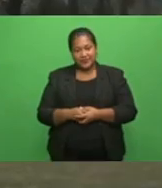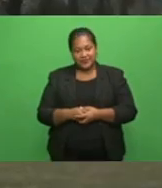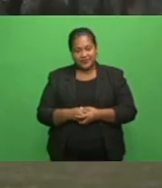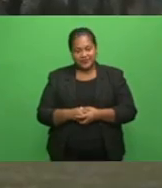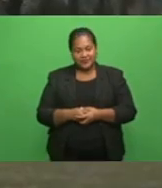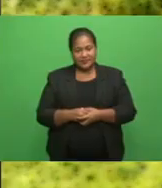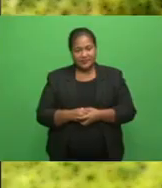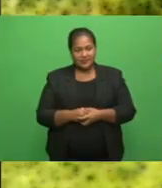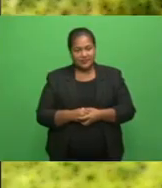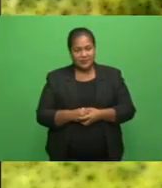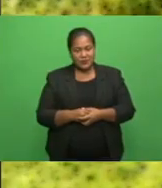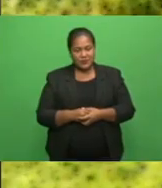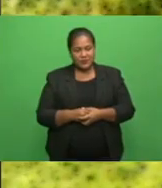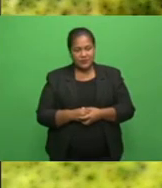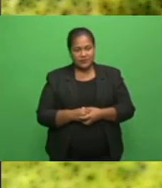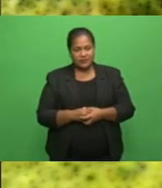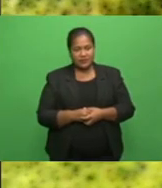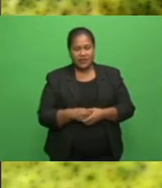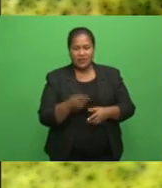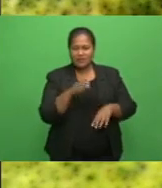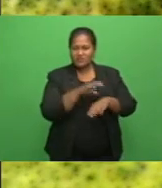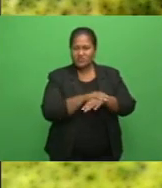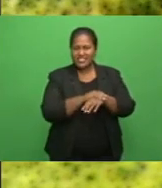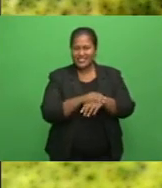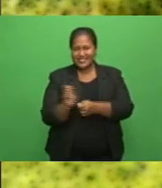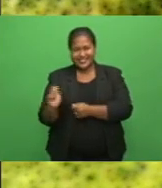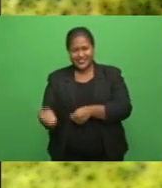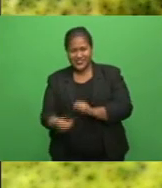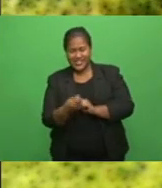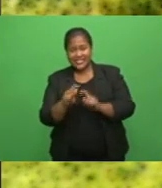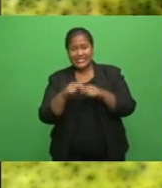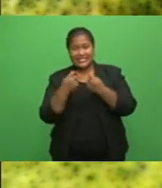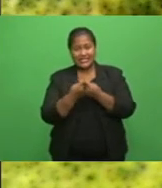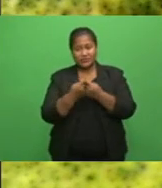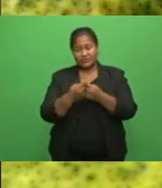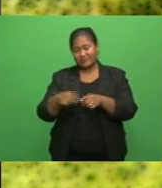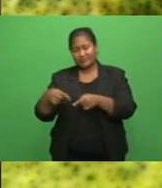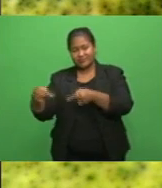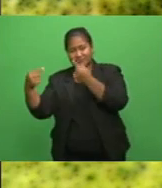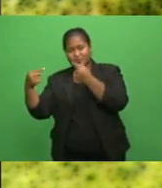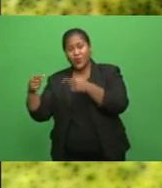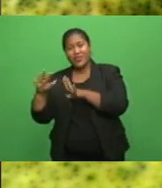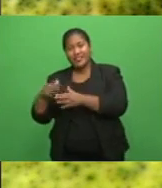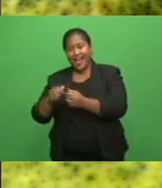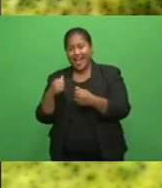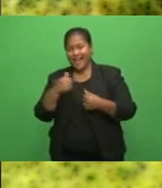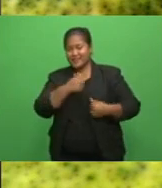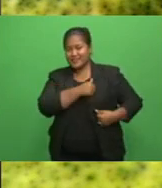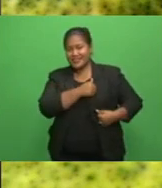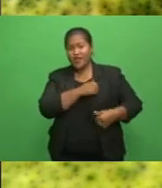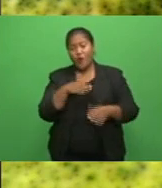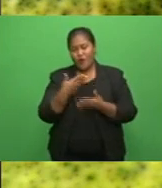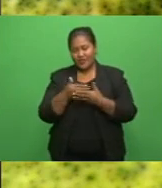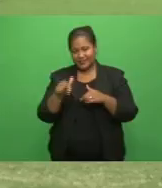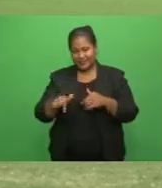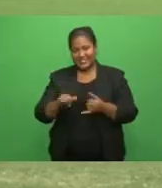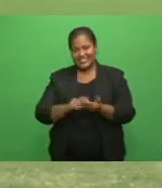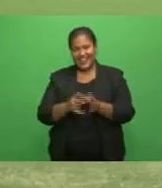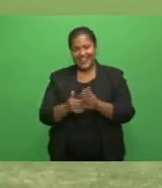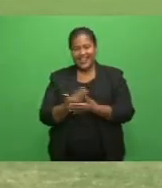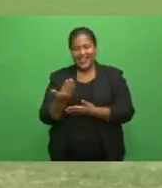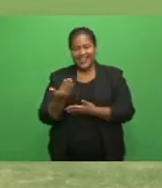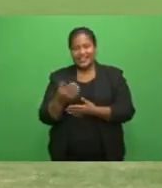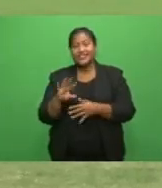FBC Sports. The police cricket team will clash with Army in the final of the T10 Cricket Bash on Saturday.